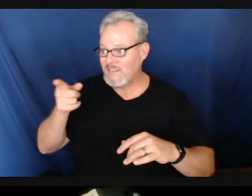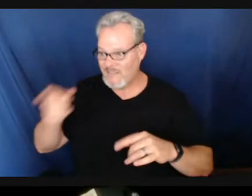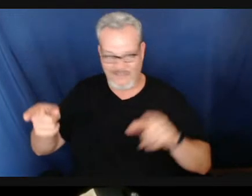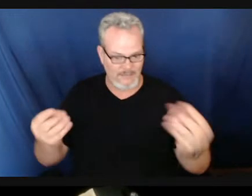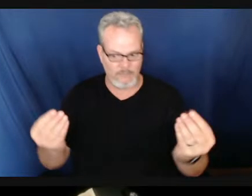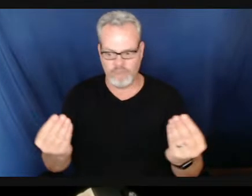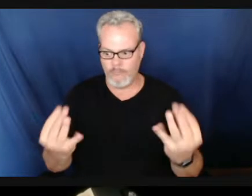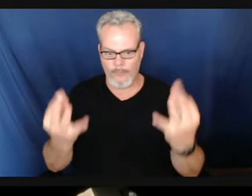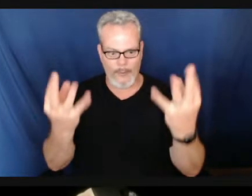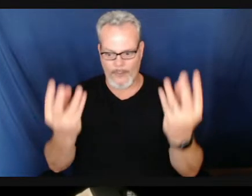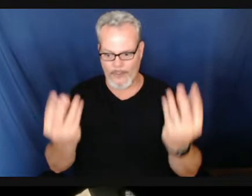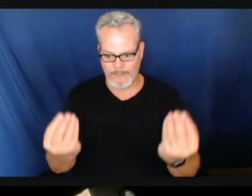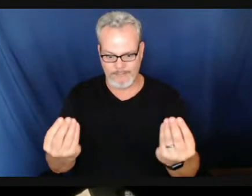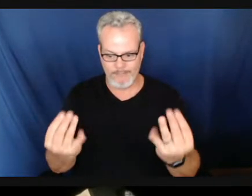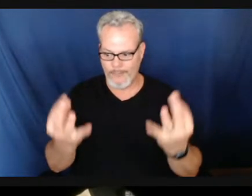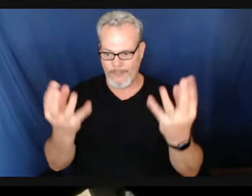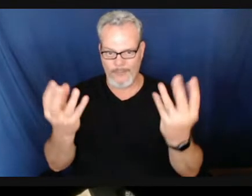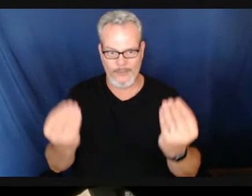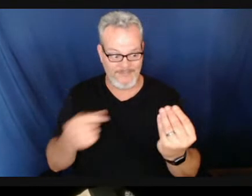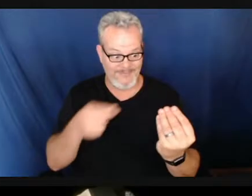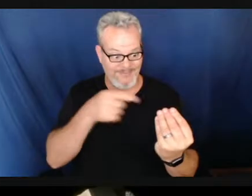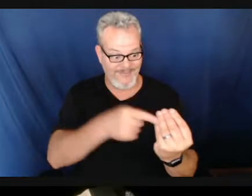and flaming from the north vent.